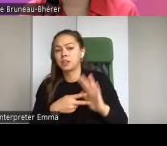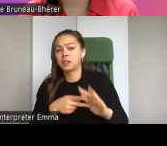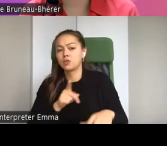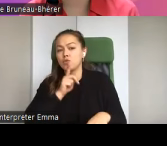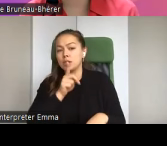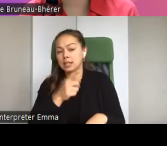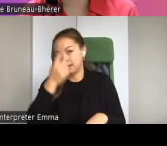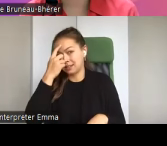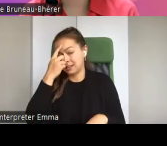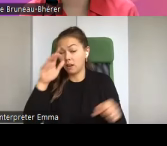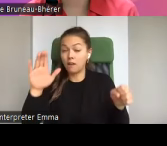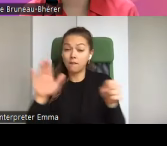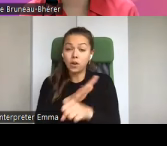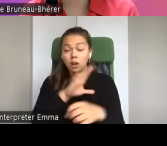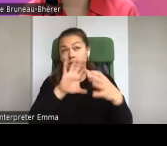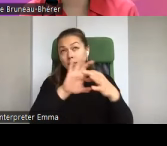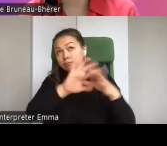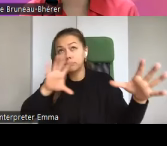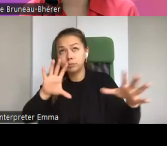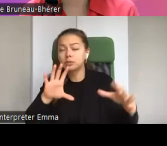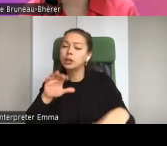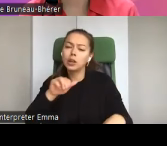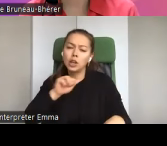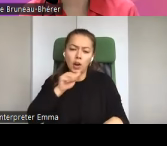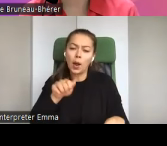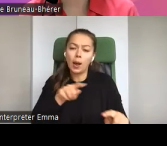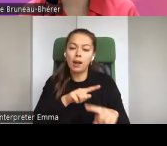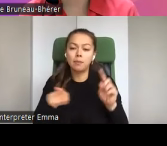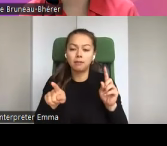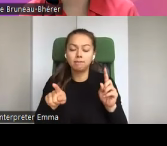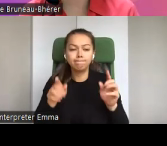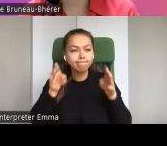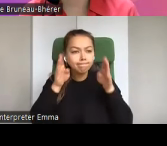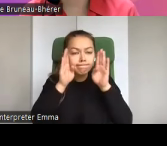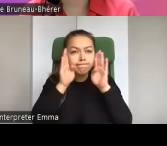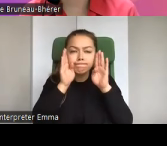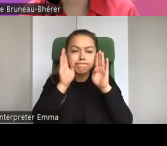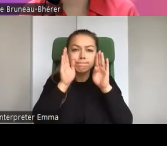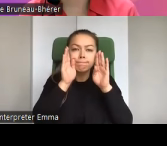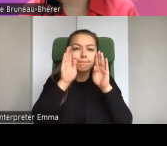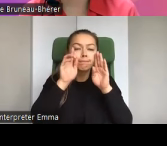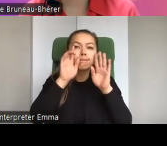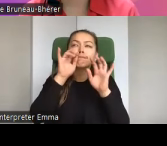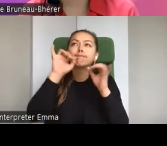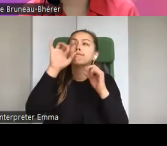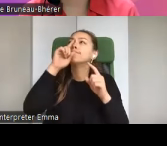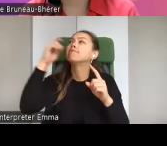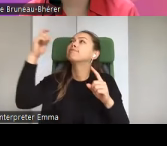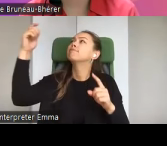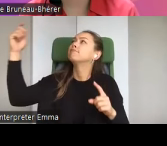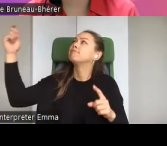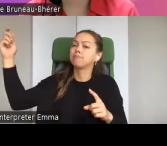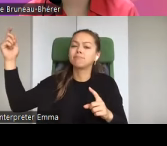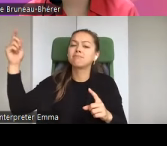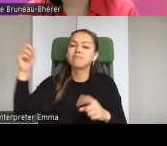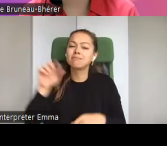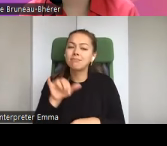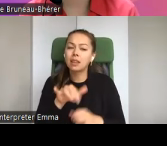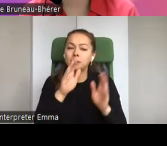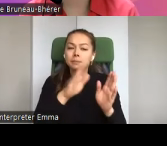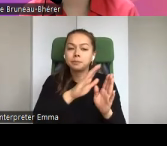consciousness. When it comes to attributions and understanding of the world, this will change how the children perceive